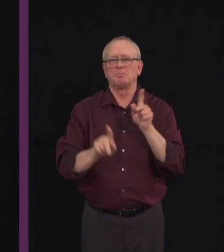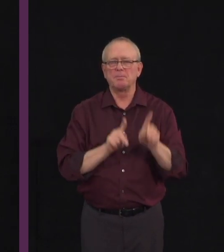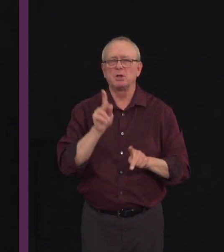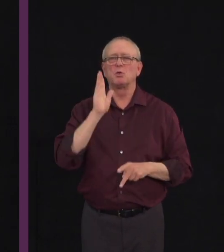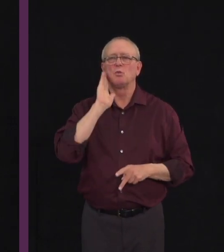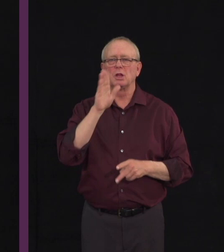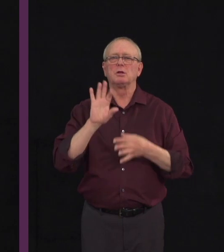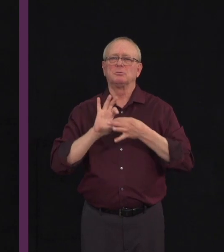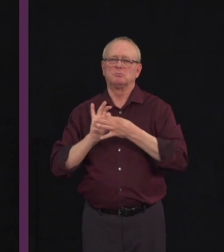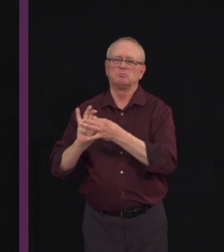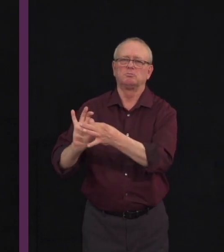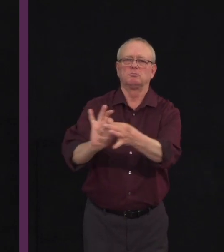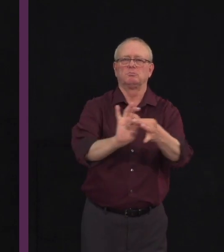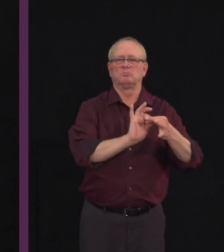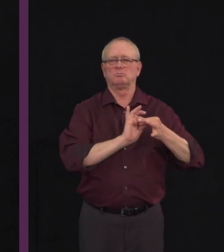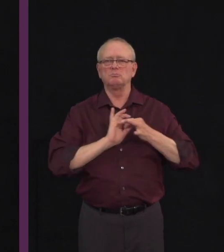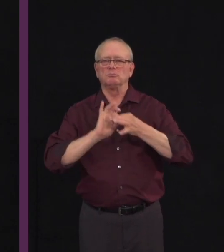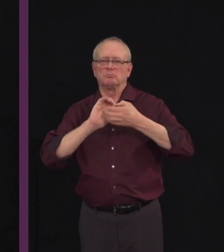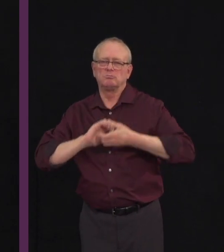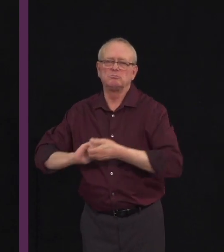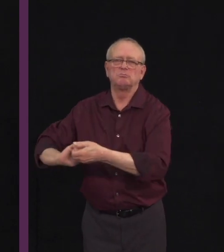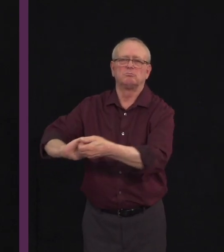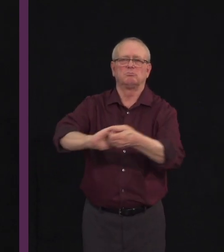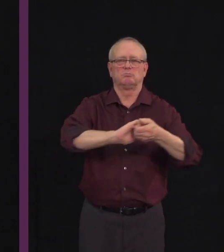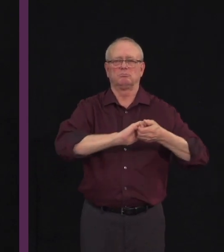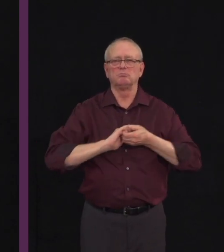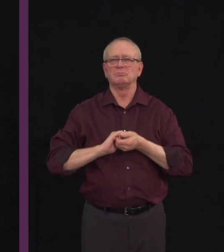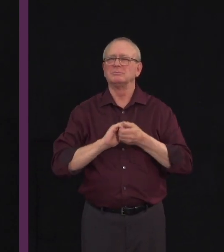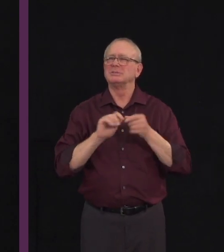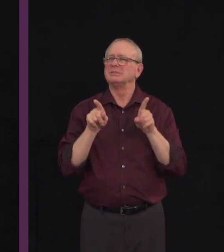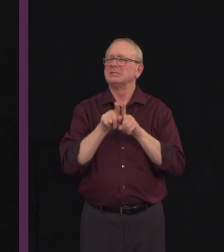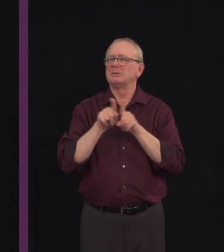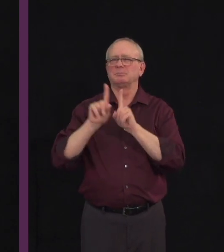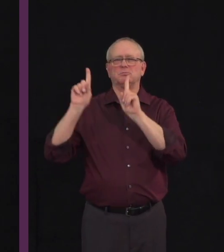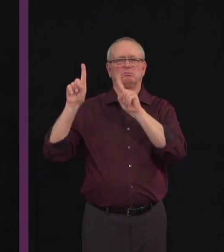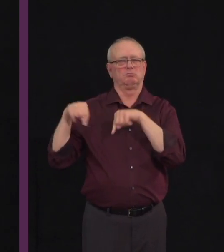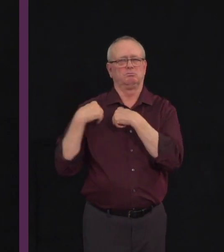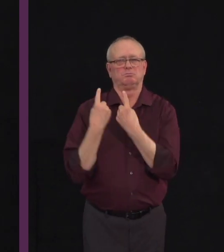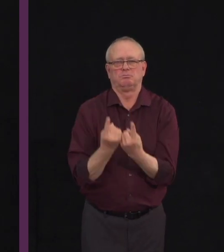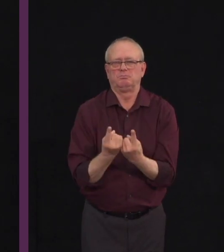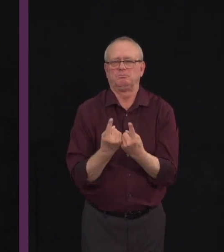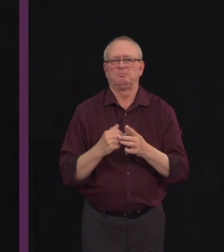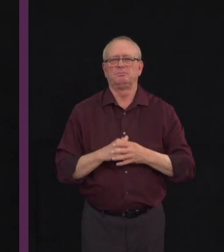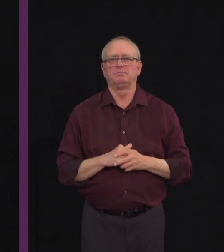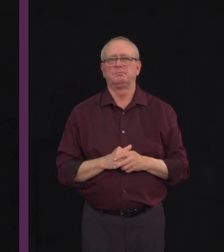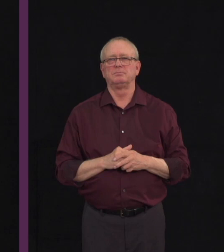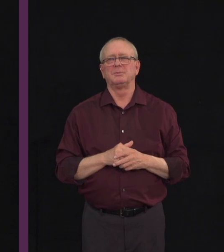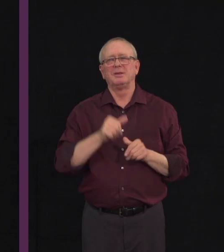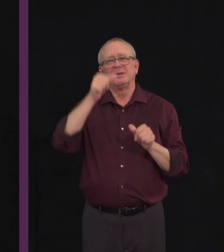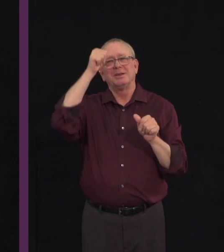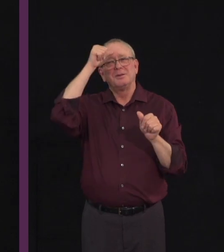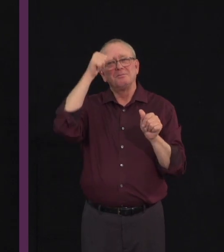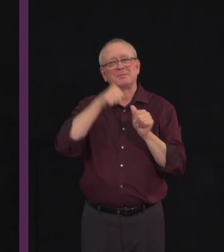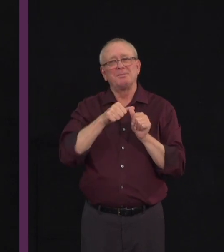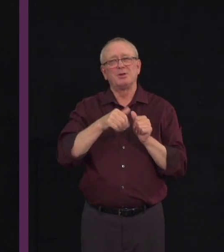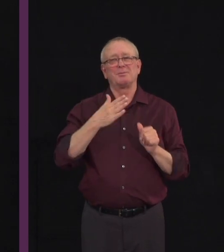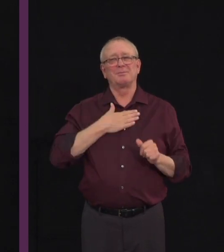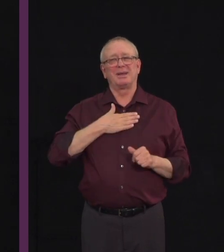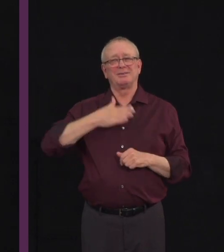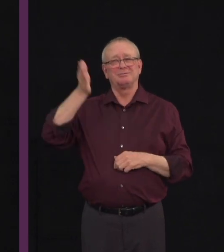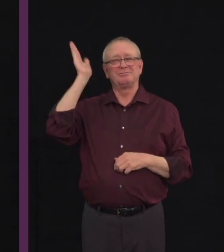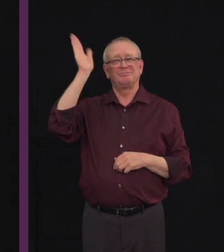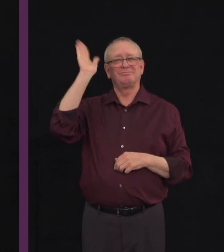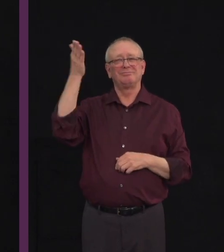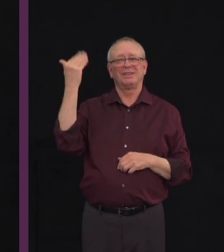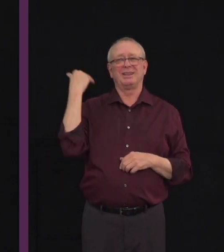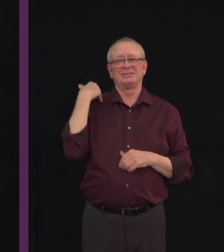and resilience that we've shown from the start of the pandemic. So I'd like to conclude by recalling that in my address